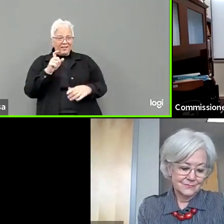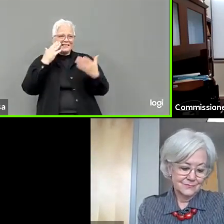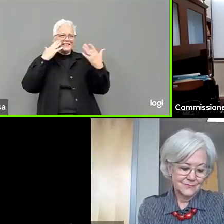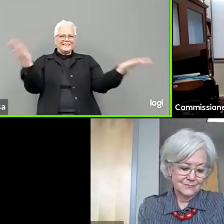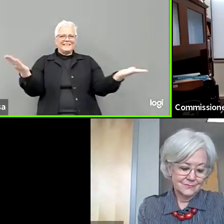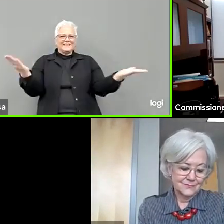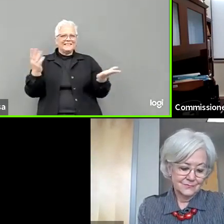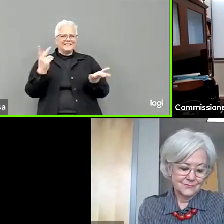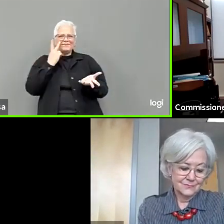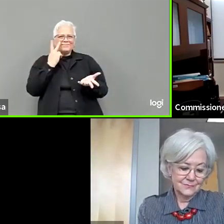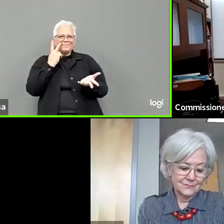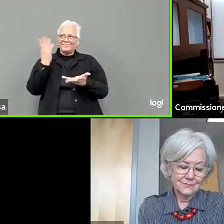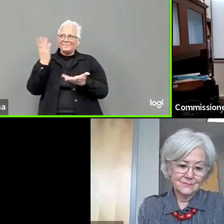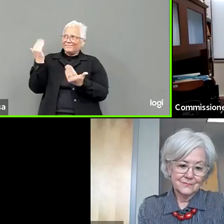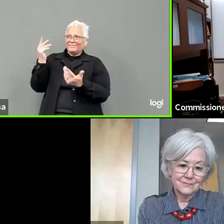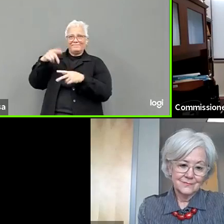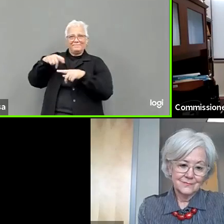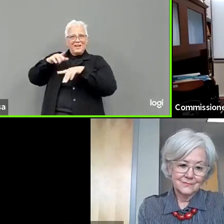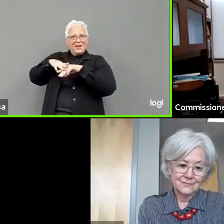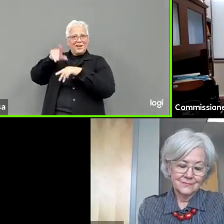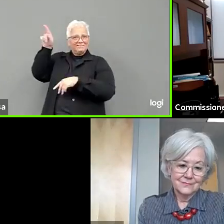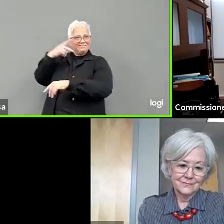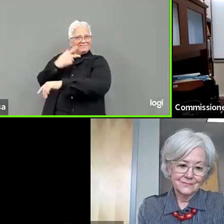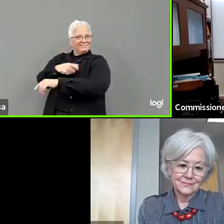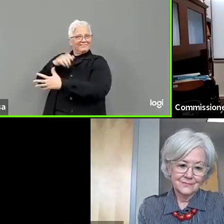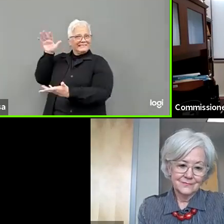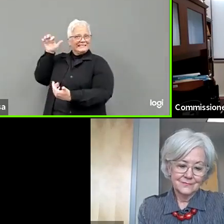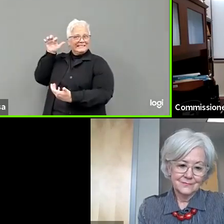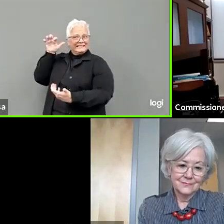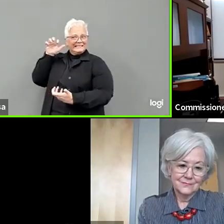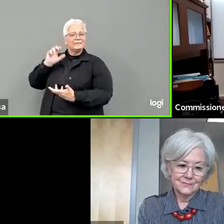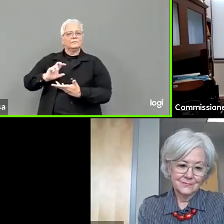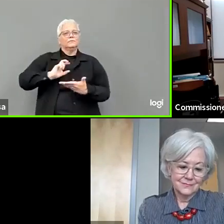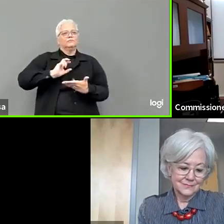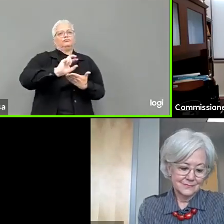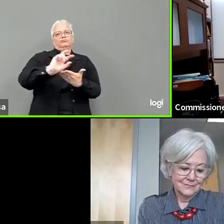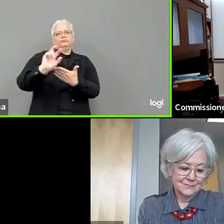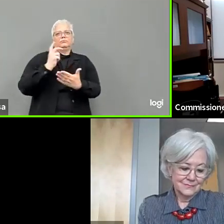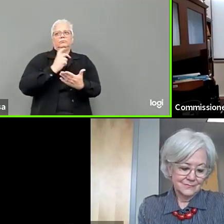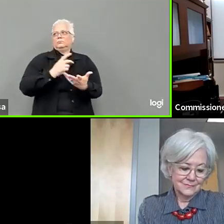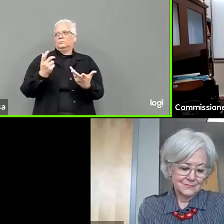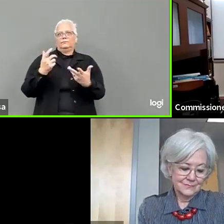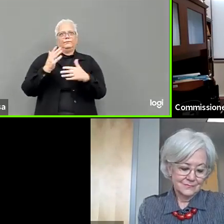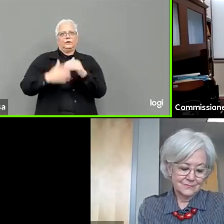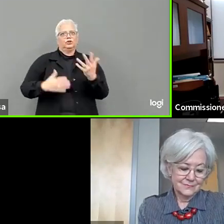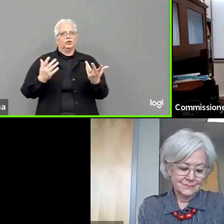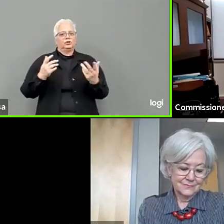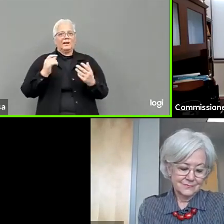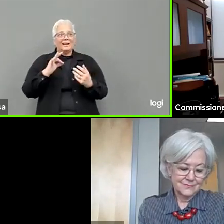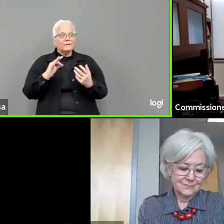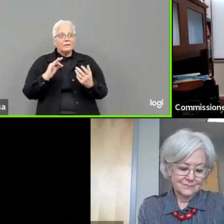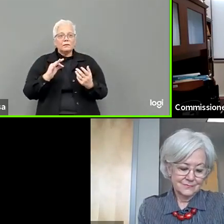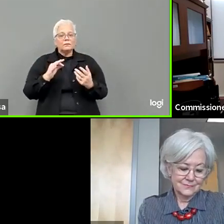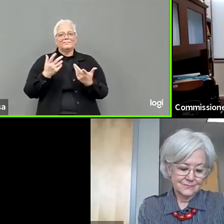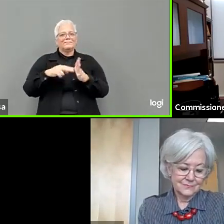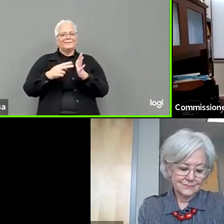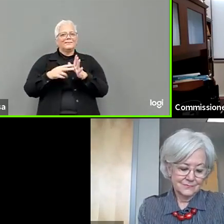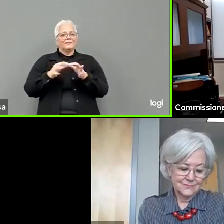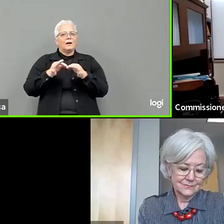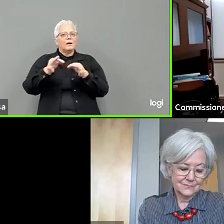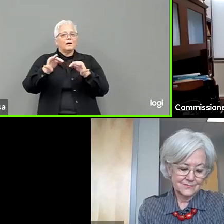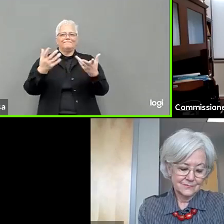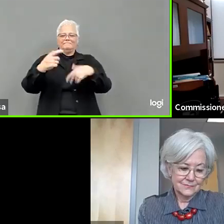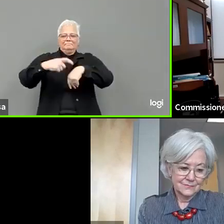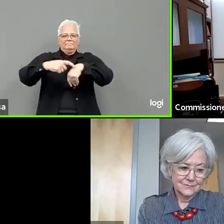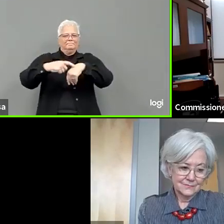for Mayor Bynum. Do you feel it's best practice, and Dr. Dart, excuse me, do you feel it's best practice to hold large indoor